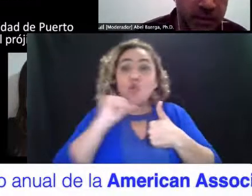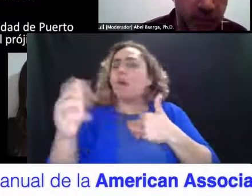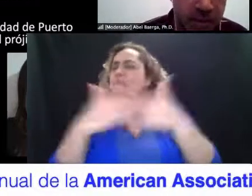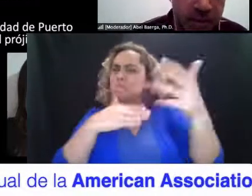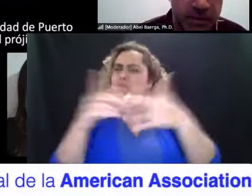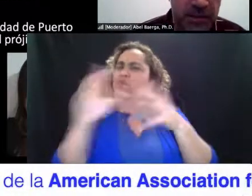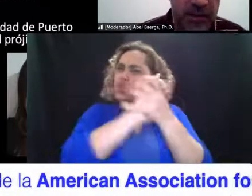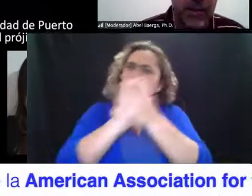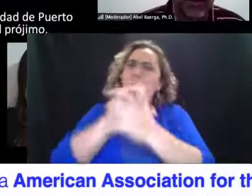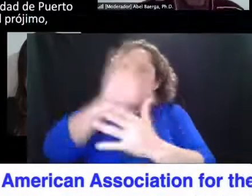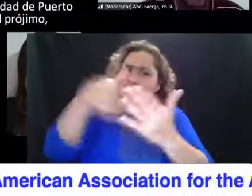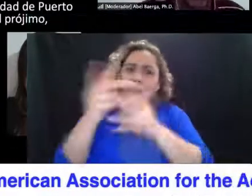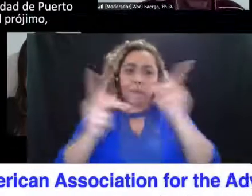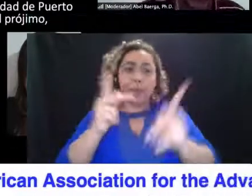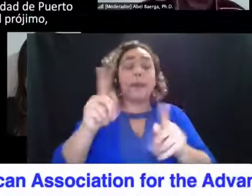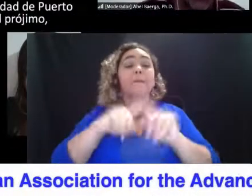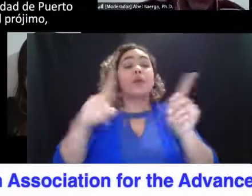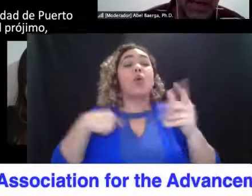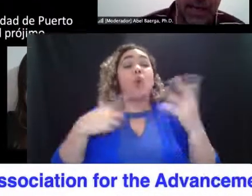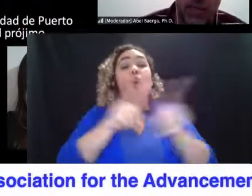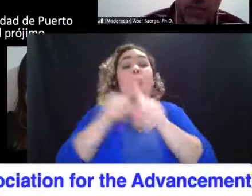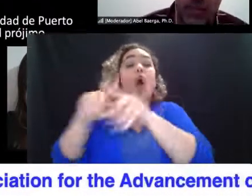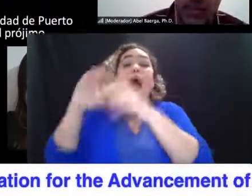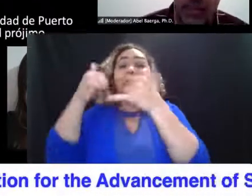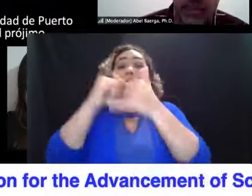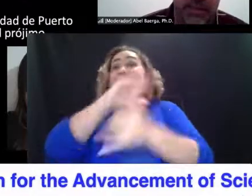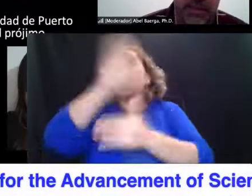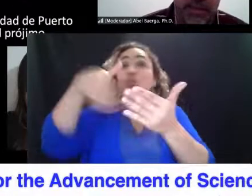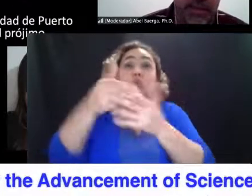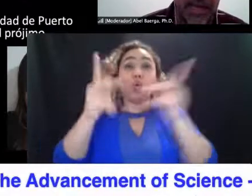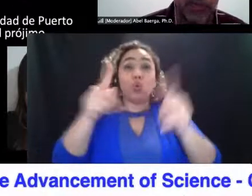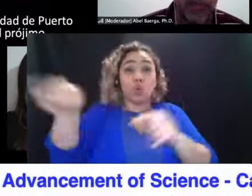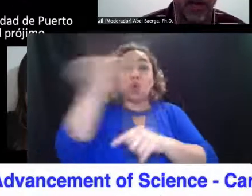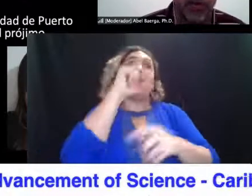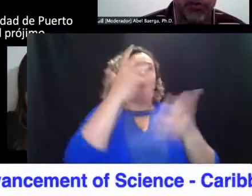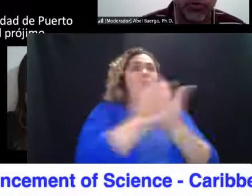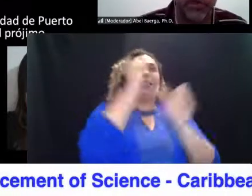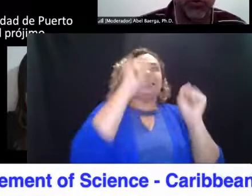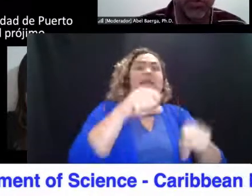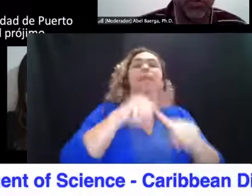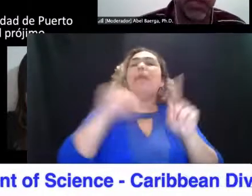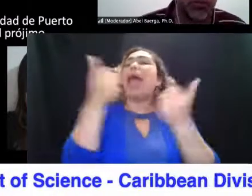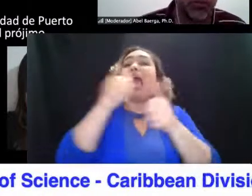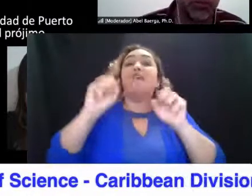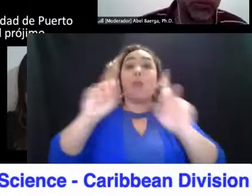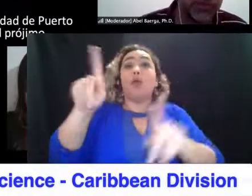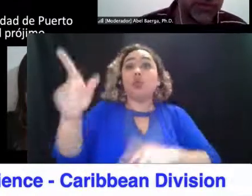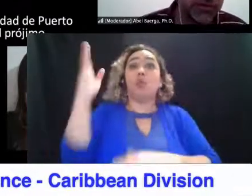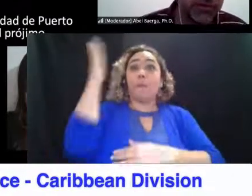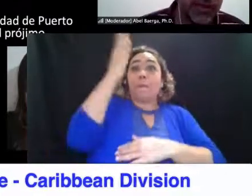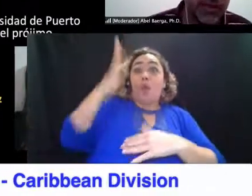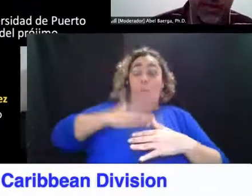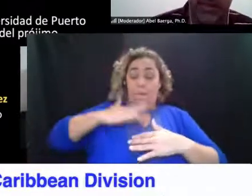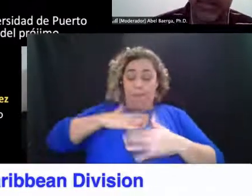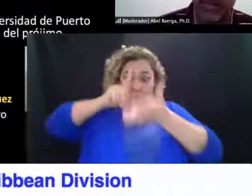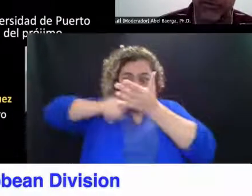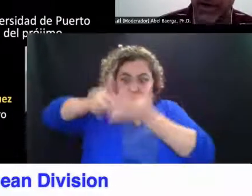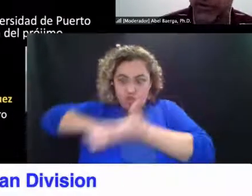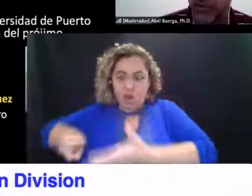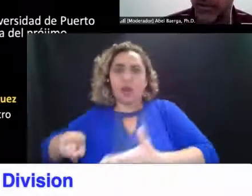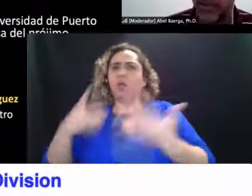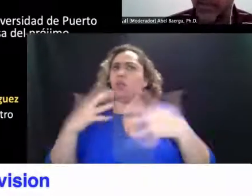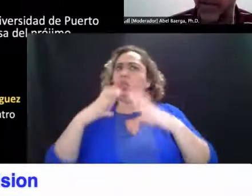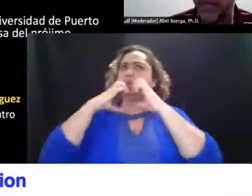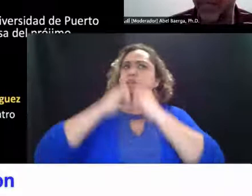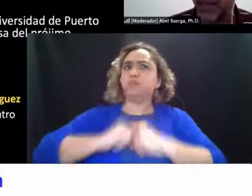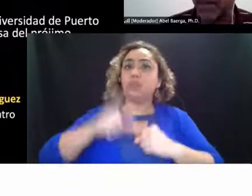the winners, but we also congratulate everyone, because every opportunity to present one's research is a treasure, and